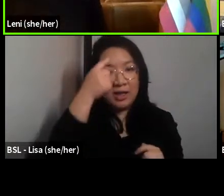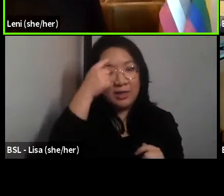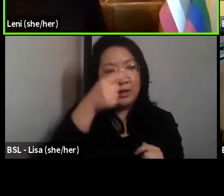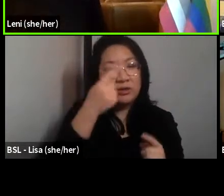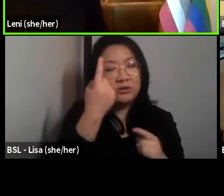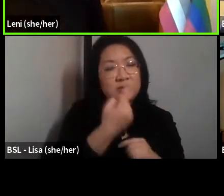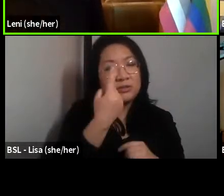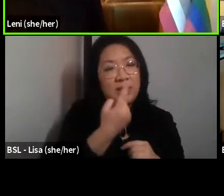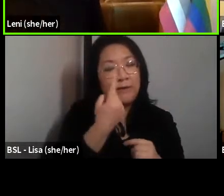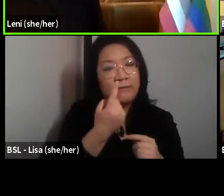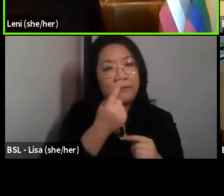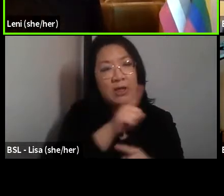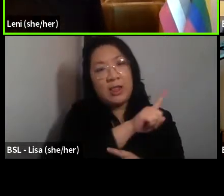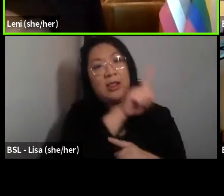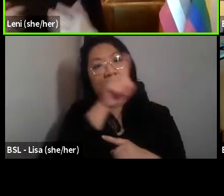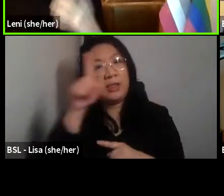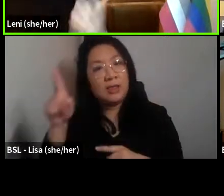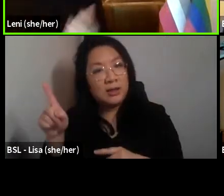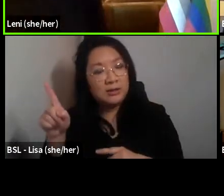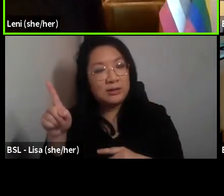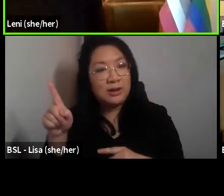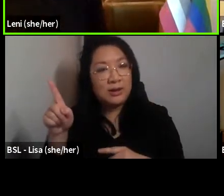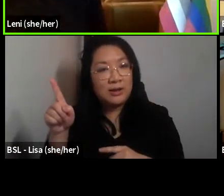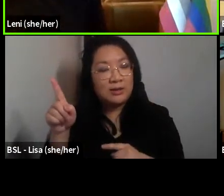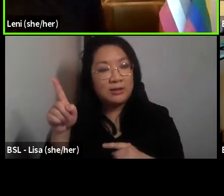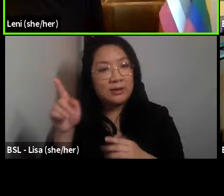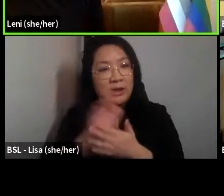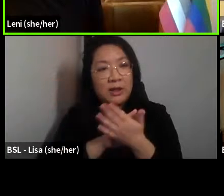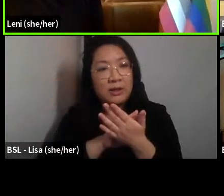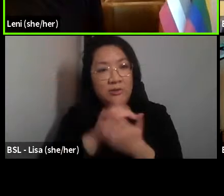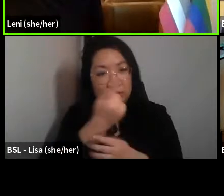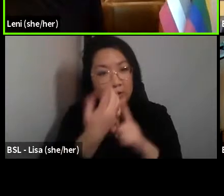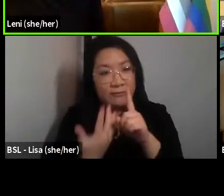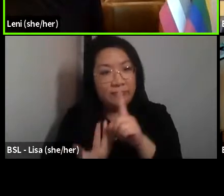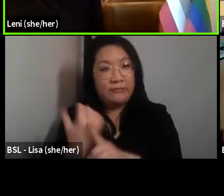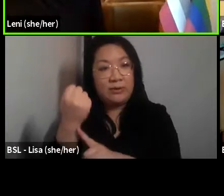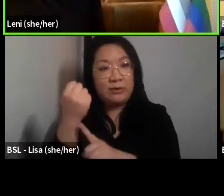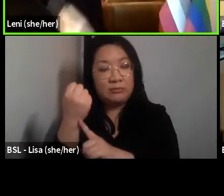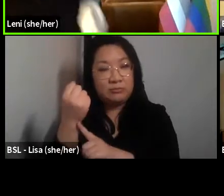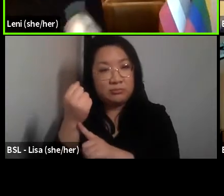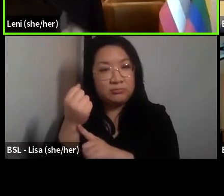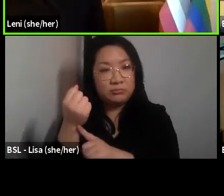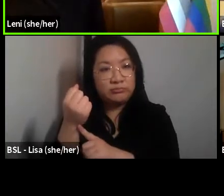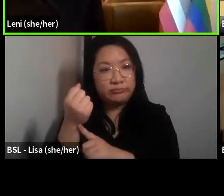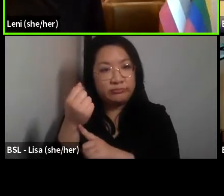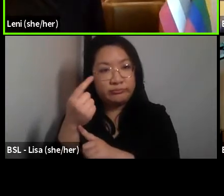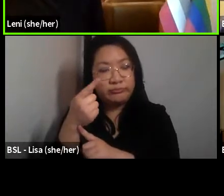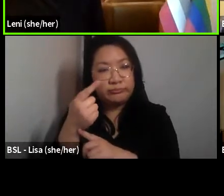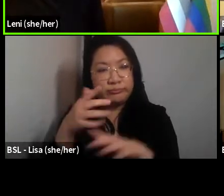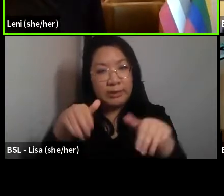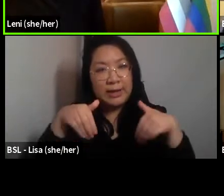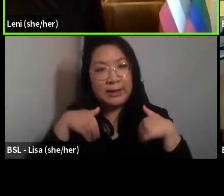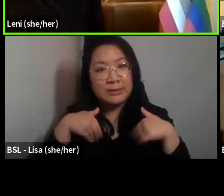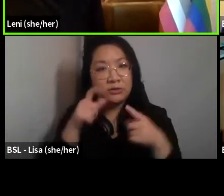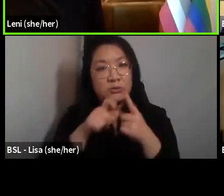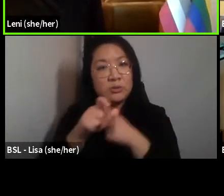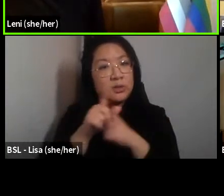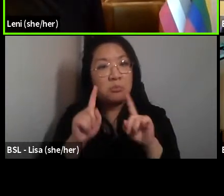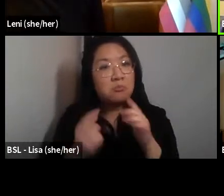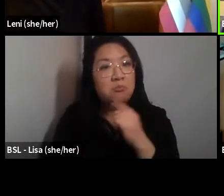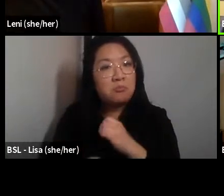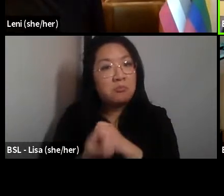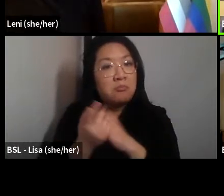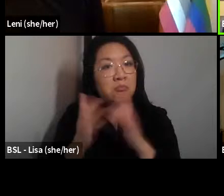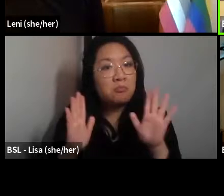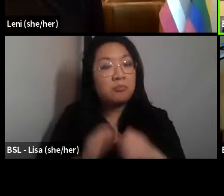ace identities later. What did that mean to you when you found that set of available identities and that language for you?